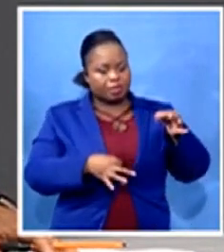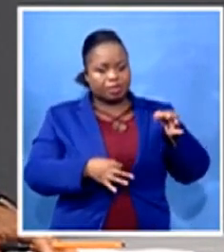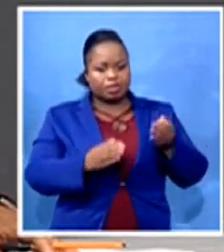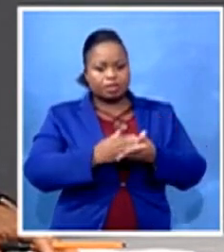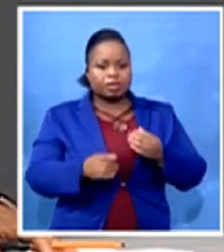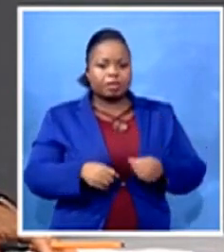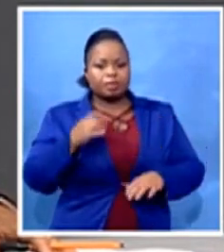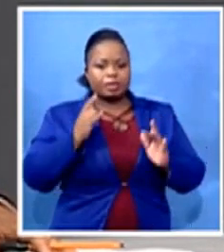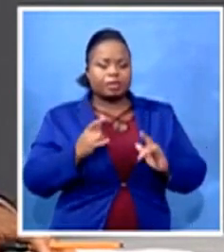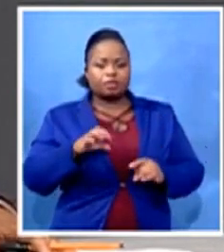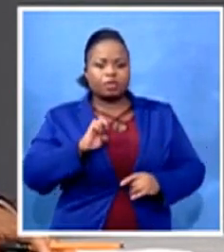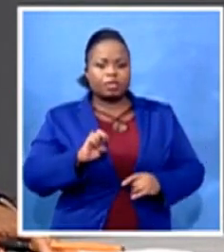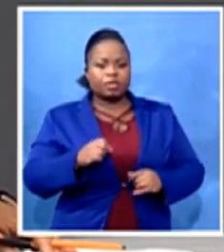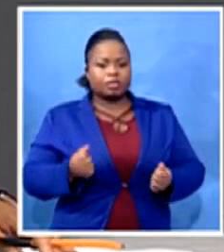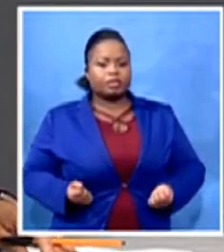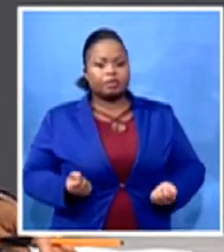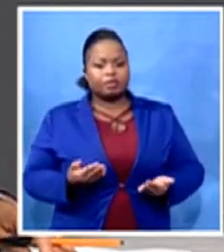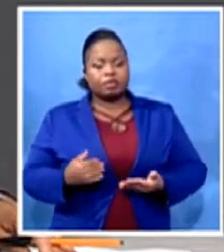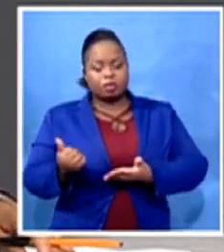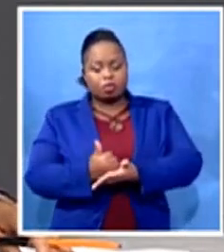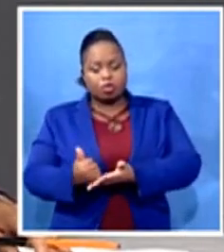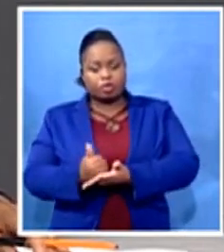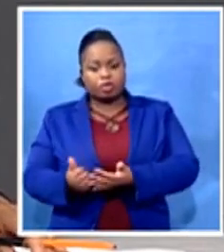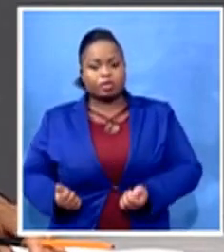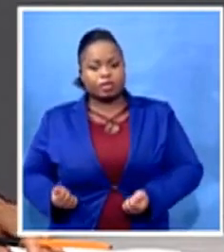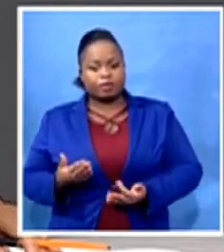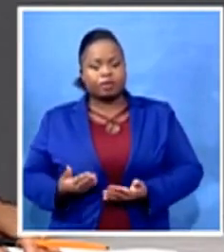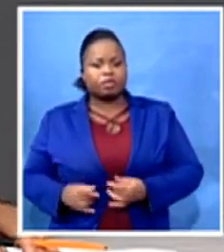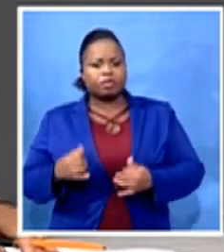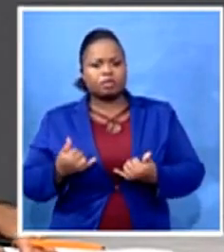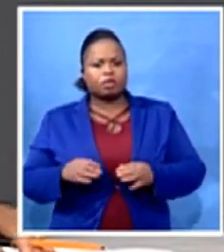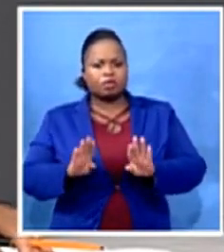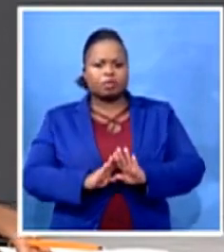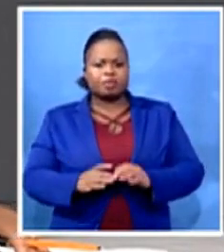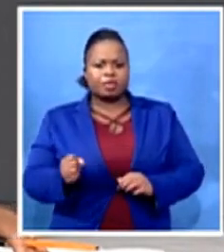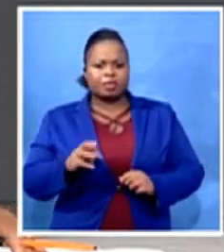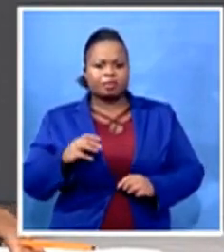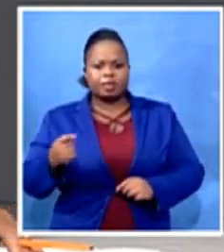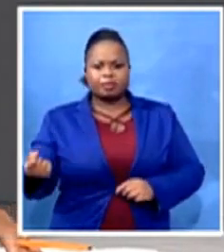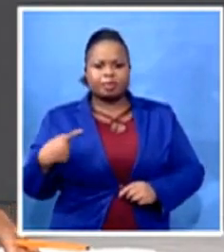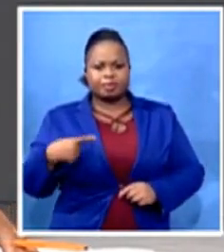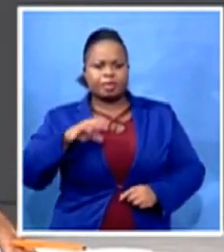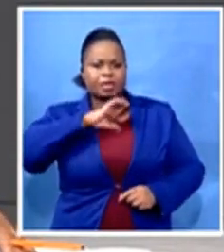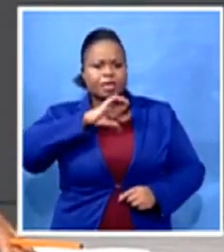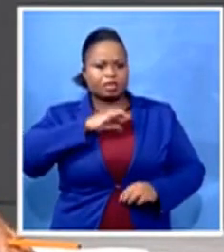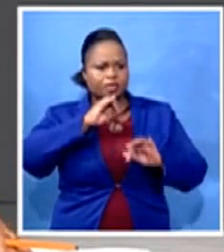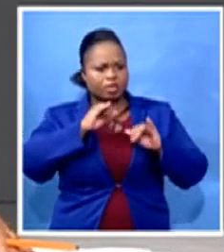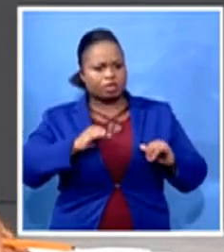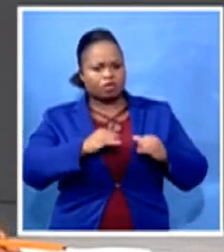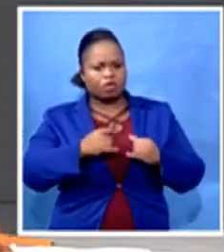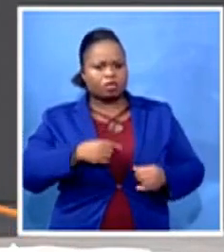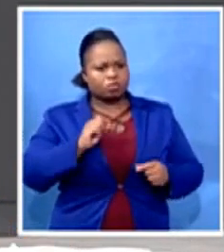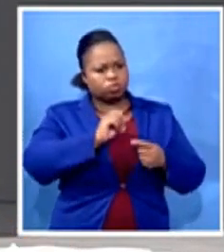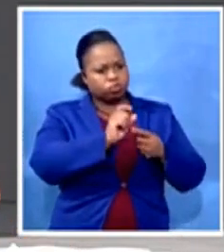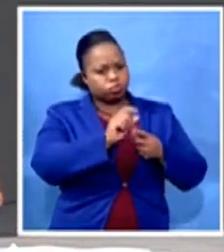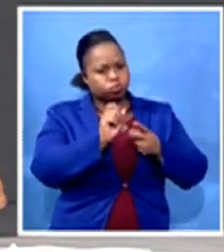postal services during lockdown. SMS notifications containing customer invoices were sent to customers via their cell phones as they